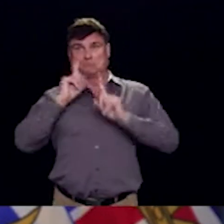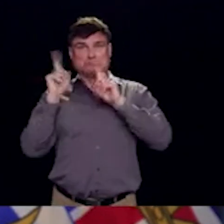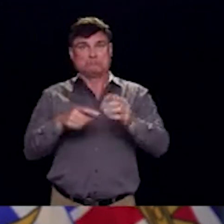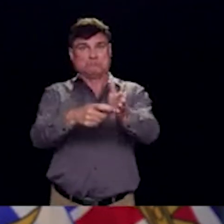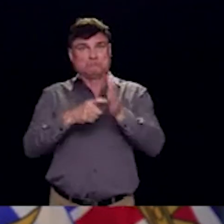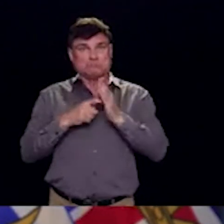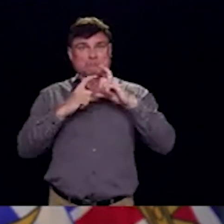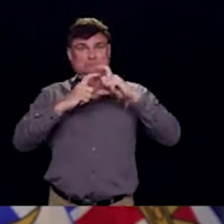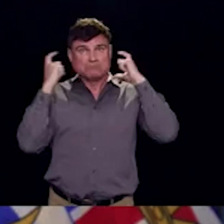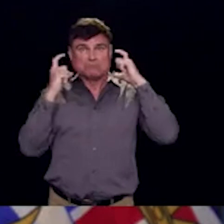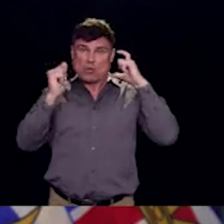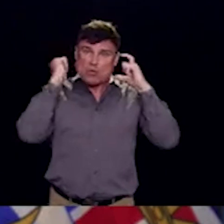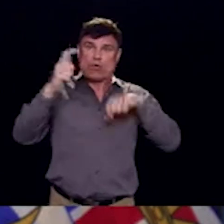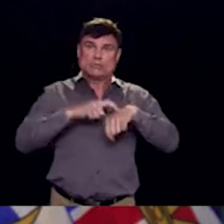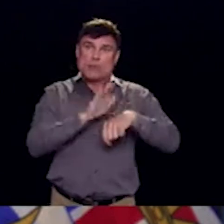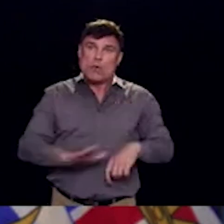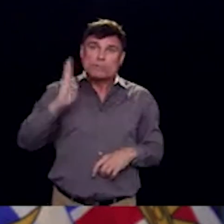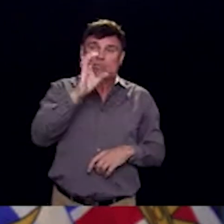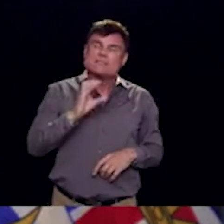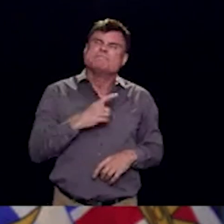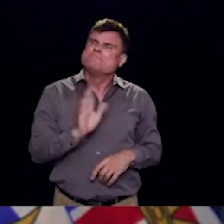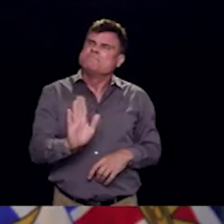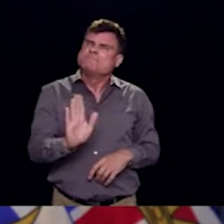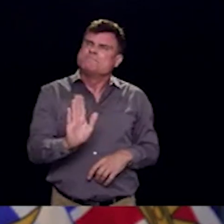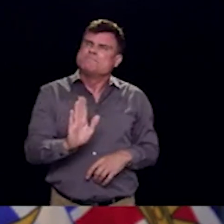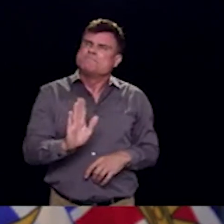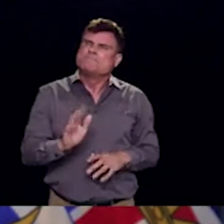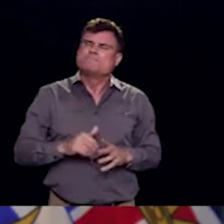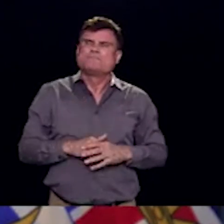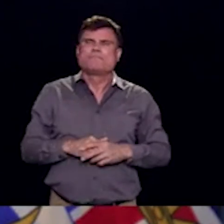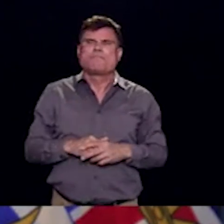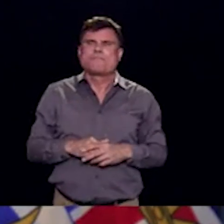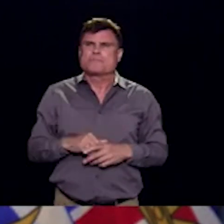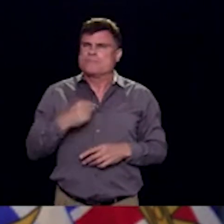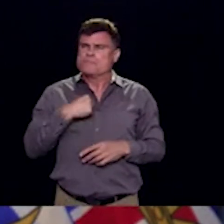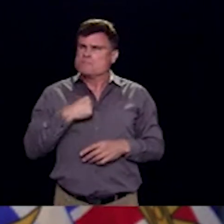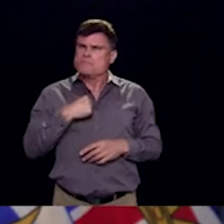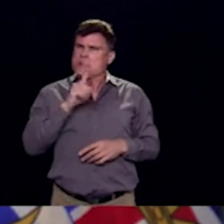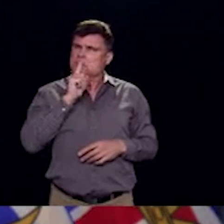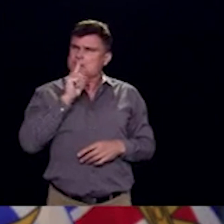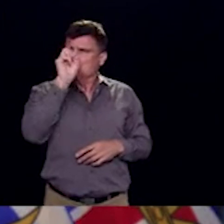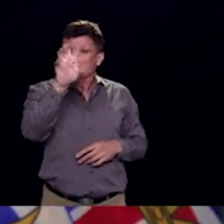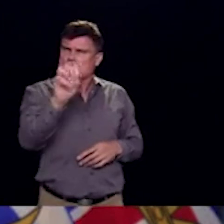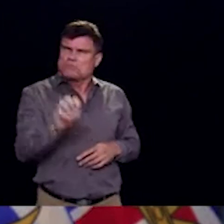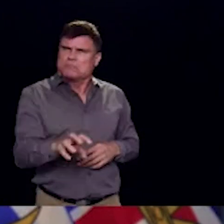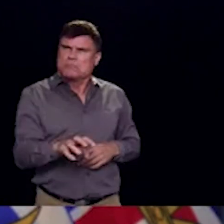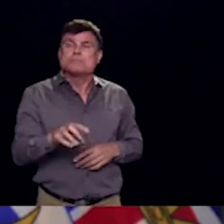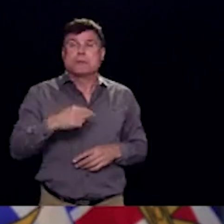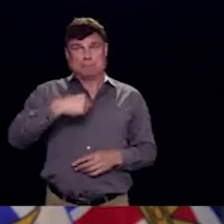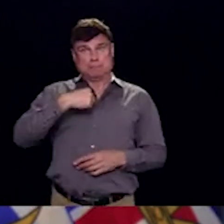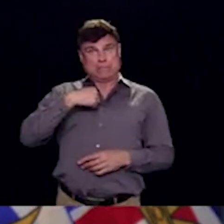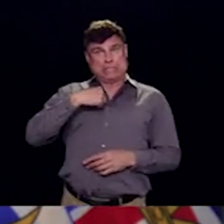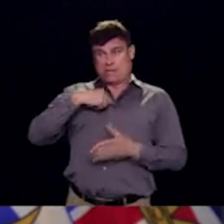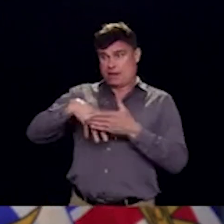others do as well. When you're in those situations, particularly indoor situations where you can't reliably maintain your distance